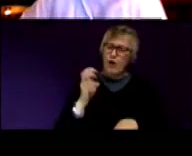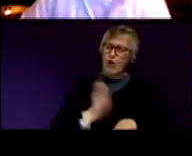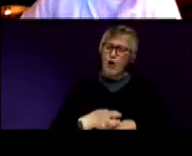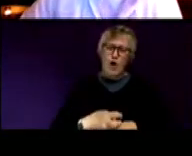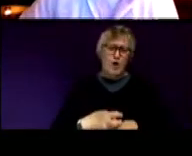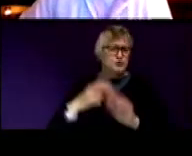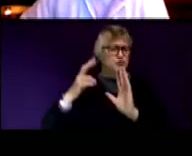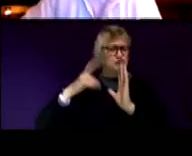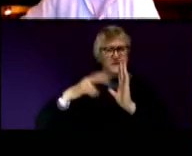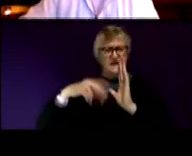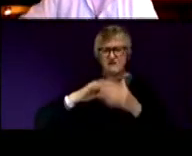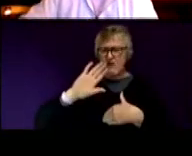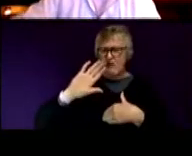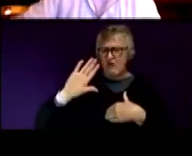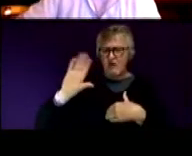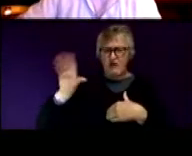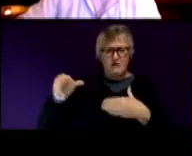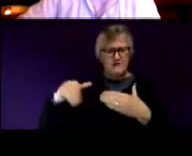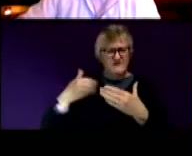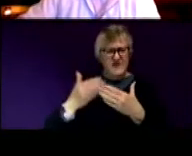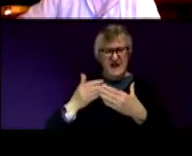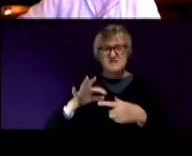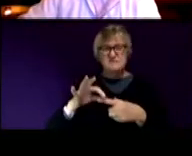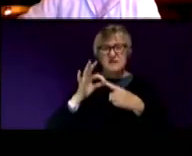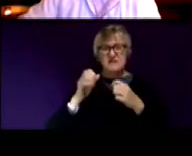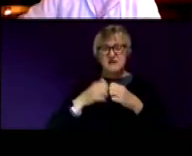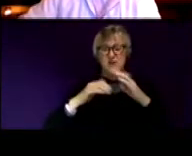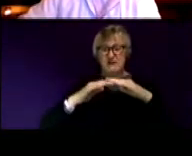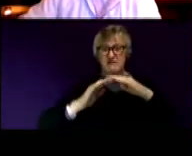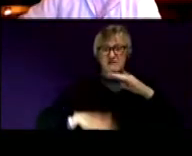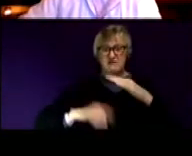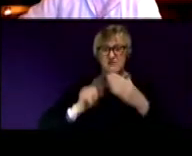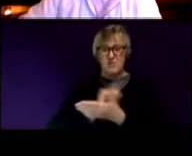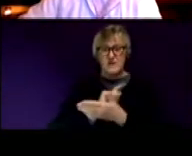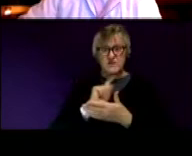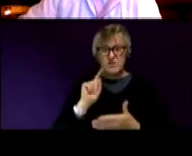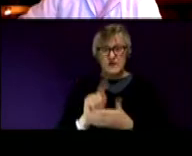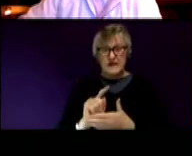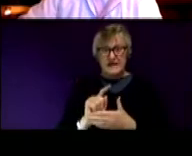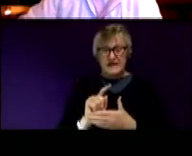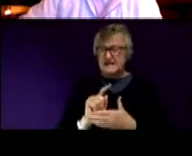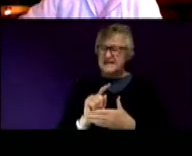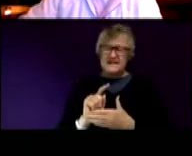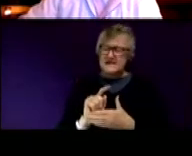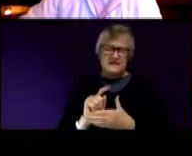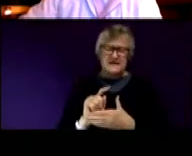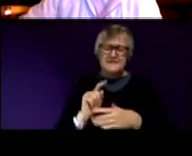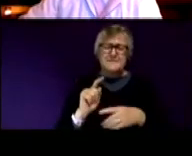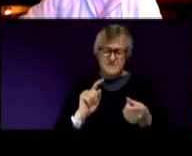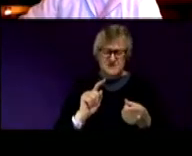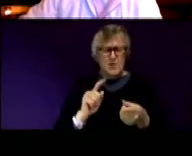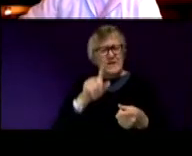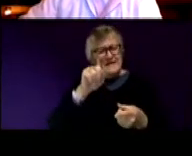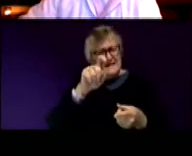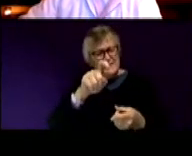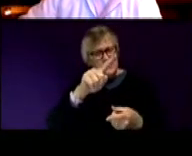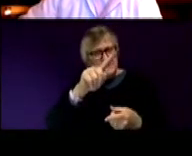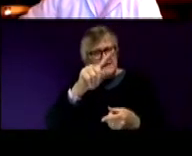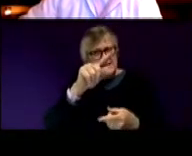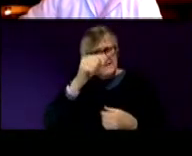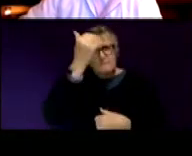giving the community and trying to keep people involved in this whole process too, we need to be mindful about that